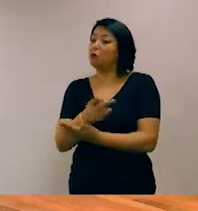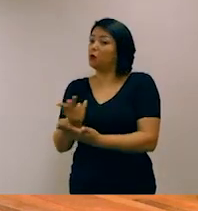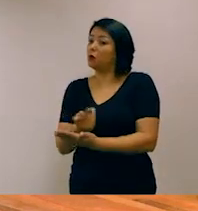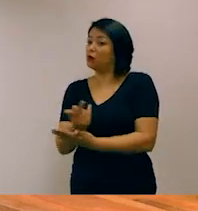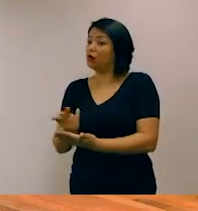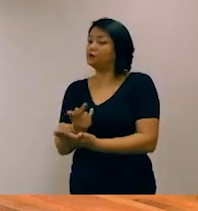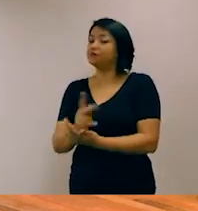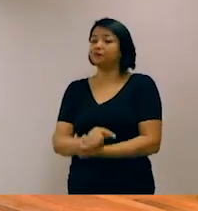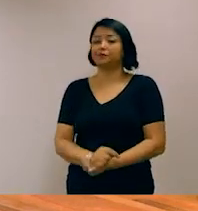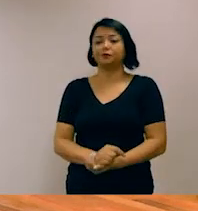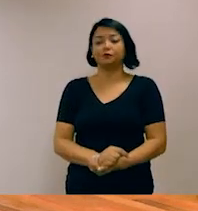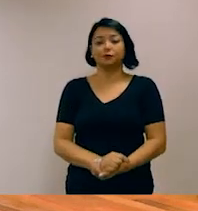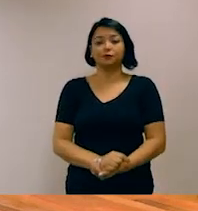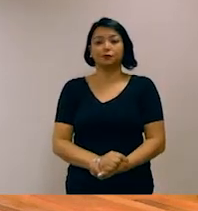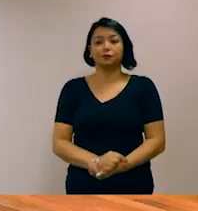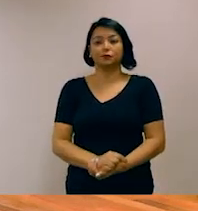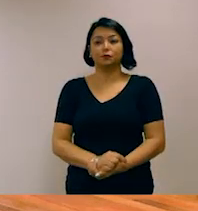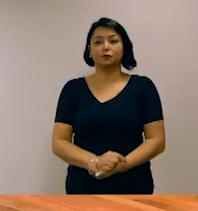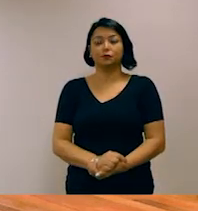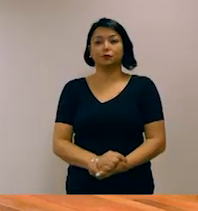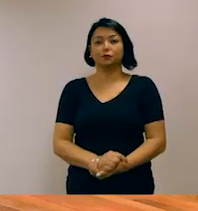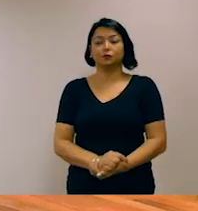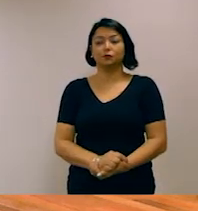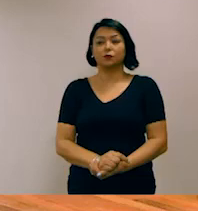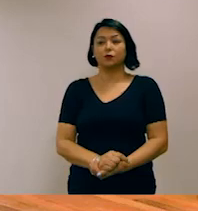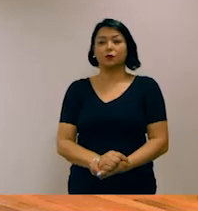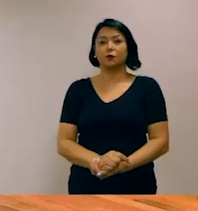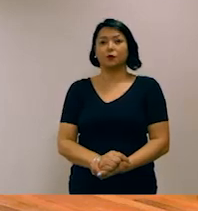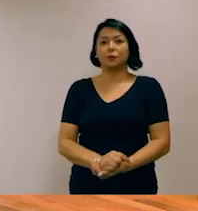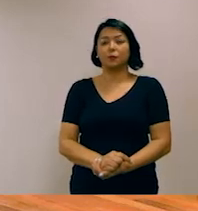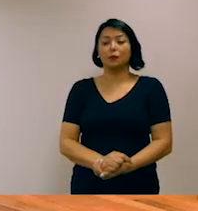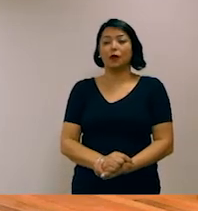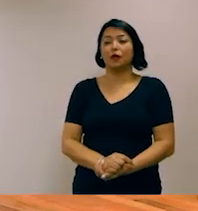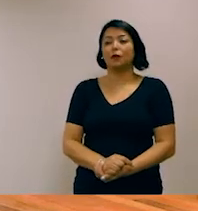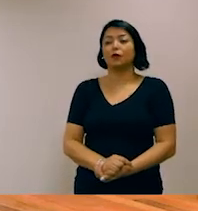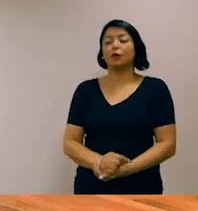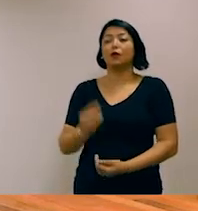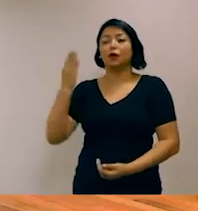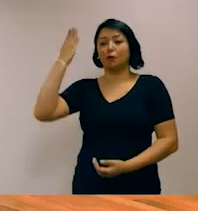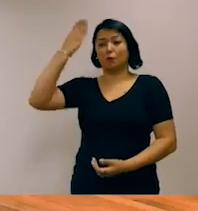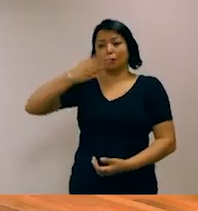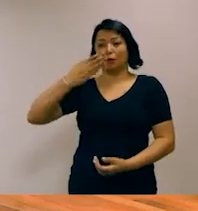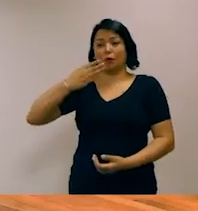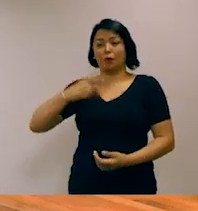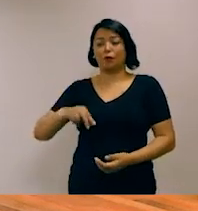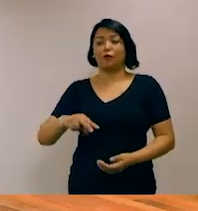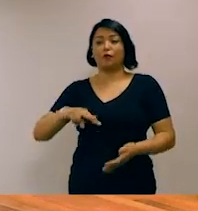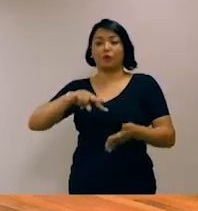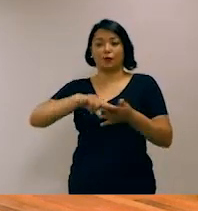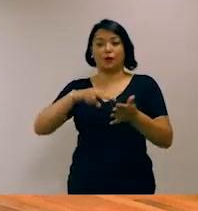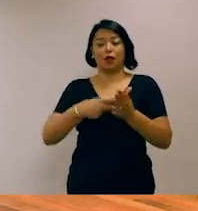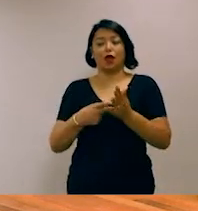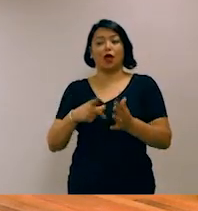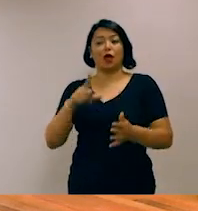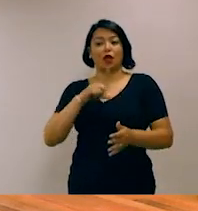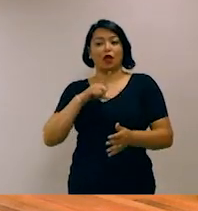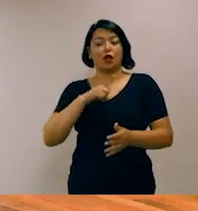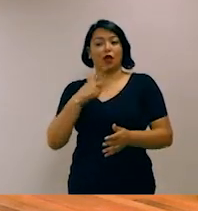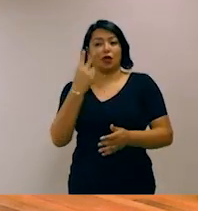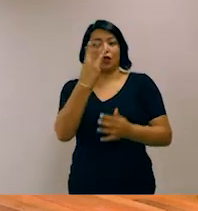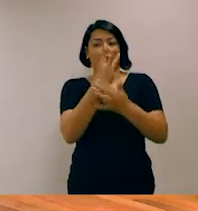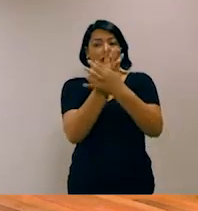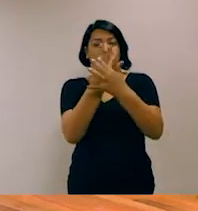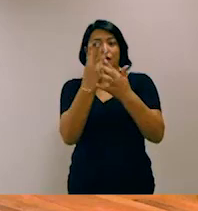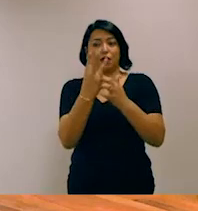okay? Okay, so this concept phase was subdivided into 3